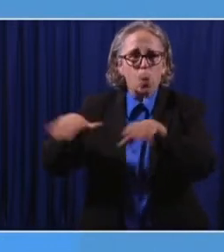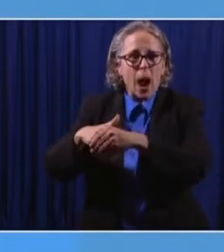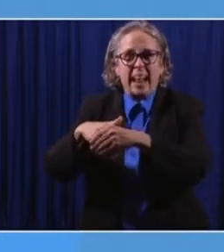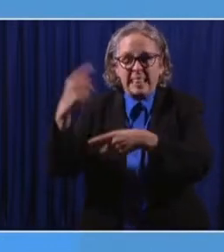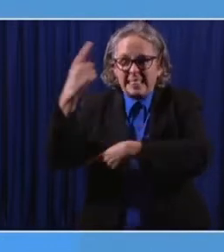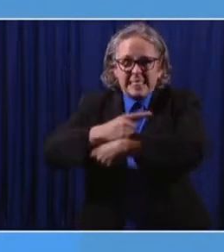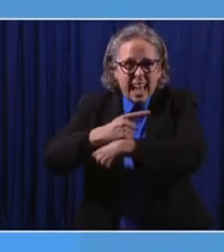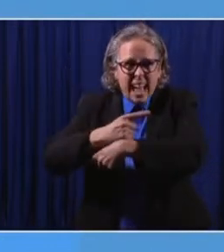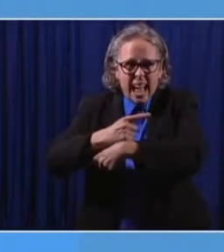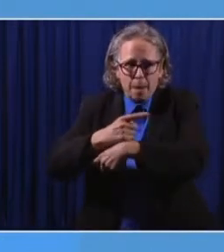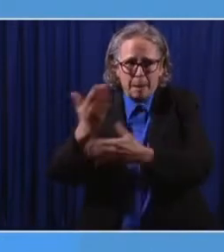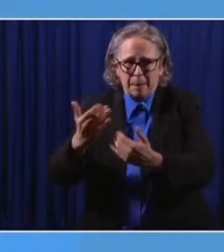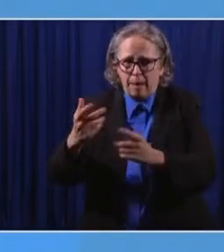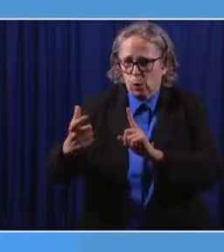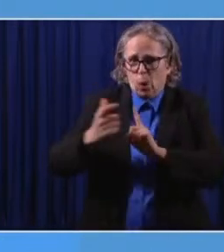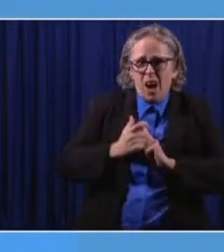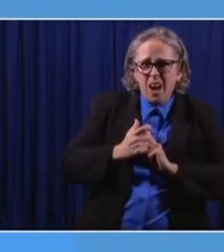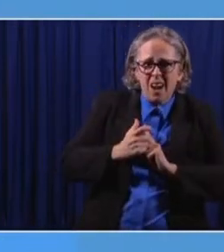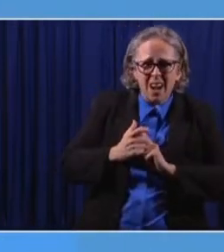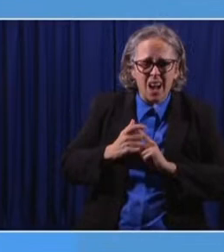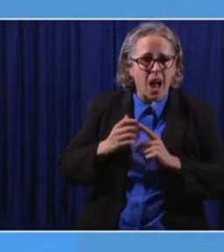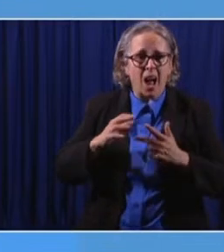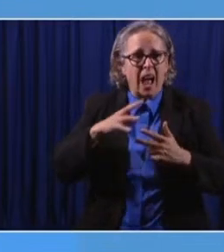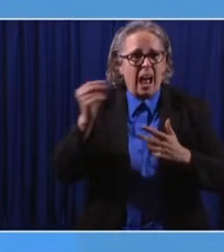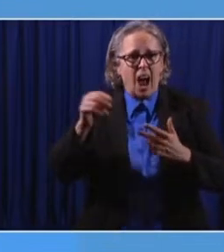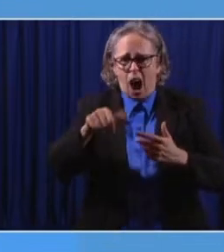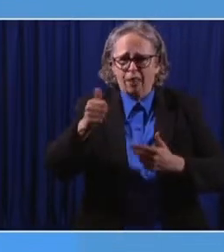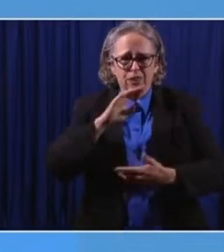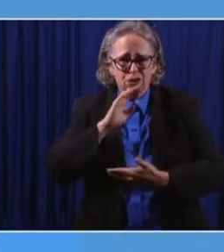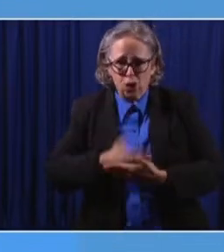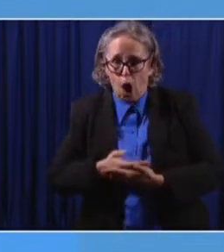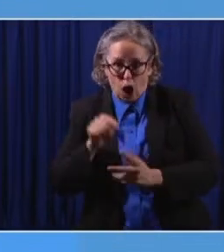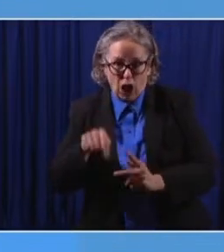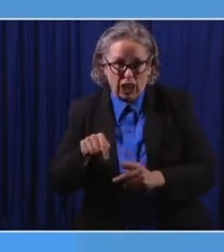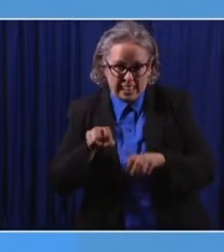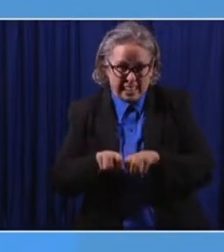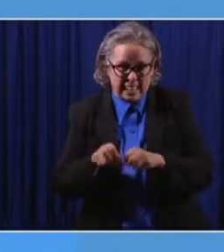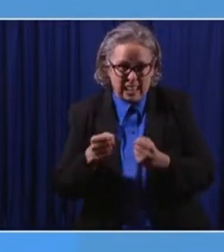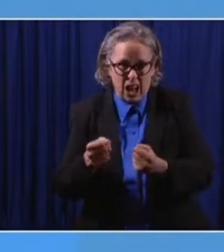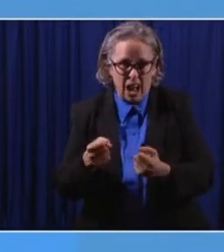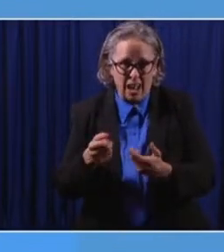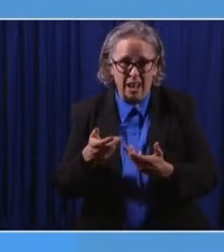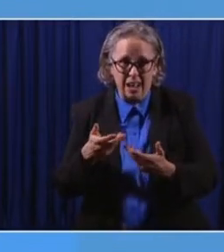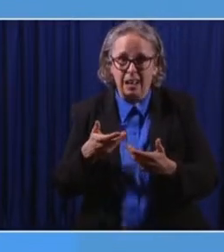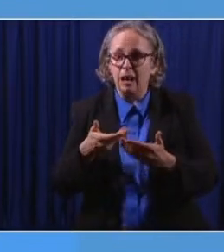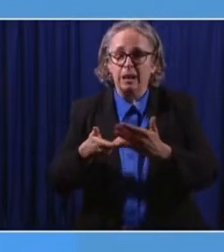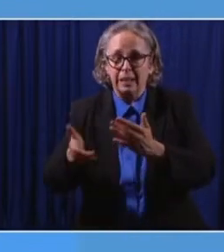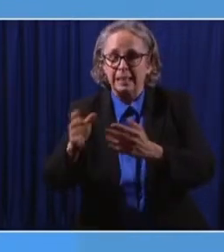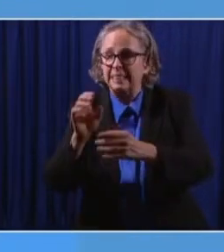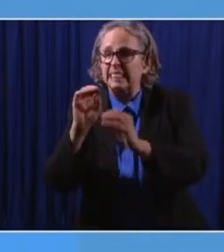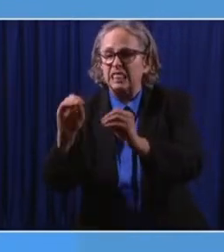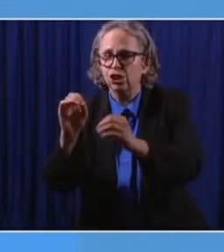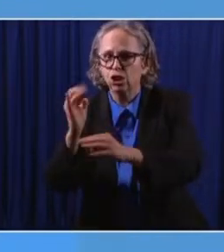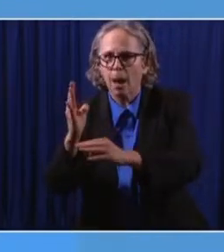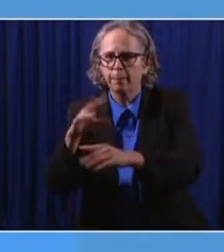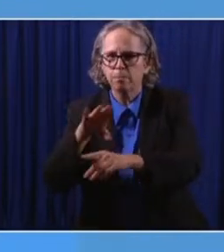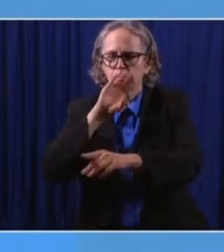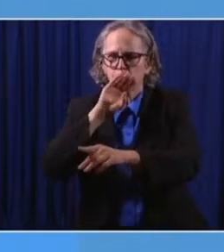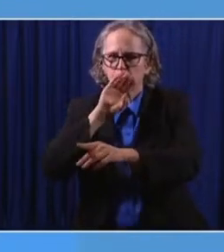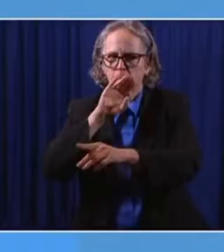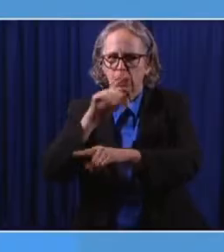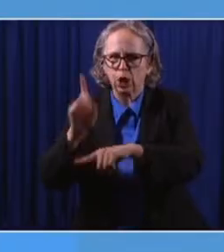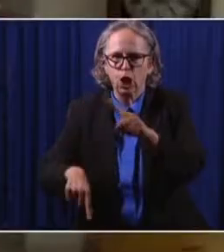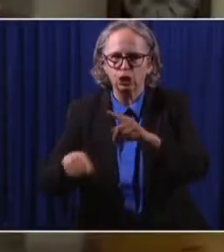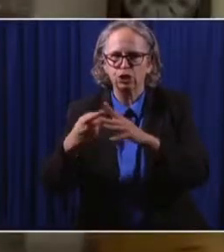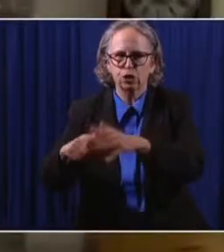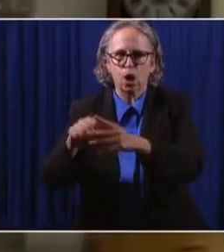first teaching job, had her hiring process delayed. More recently, other cases. Just in the past few